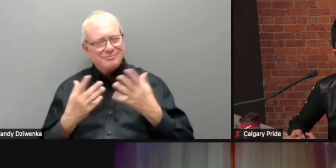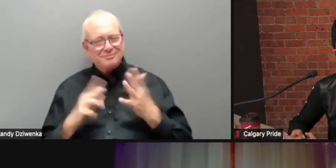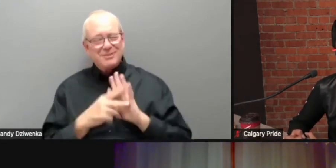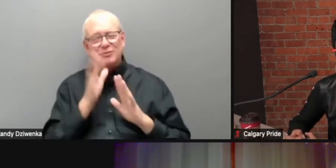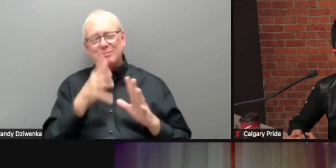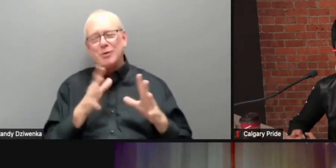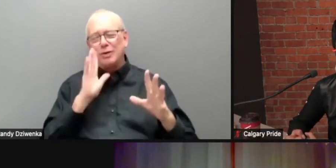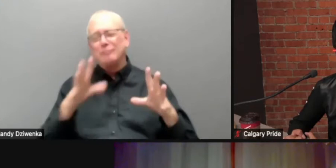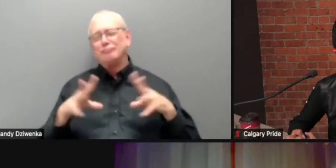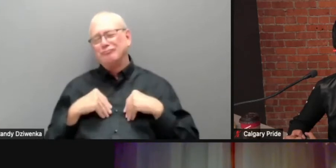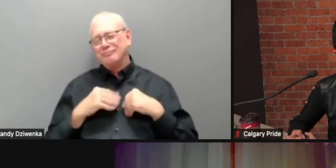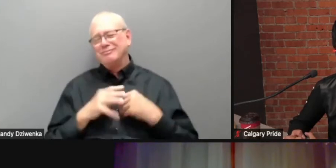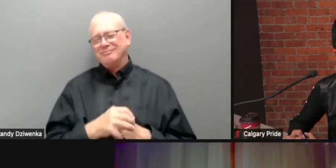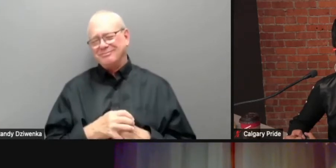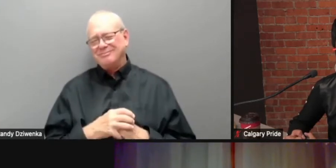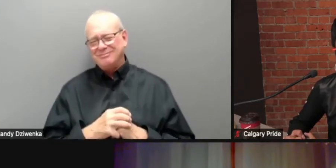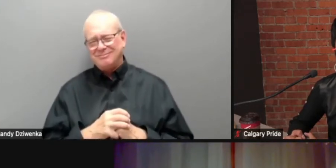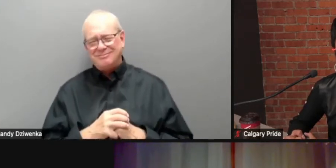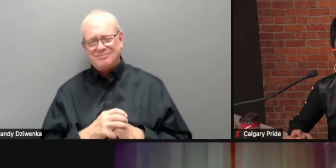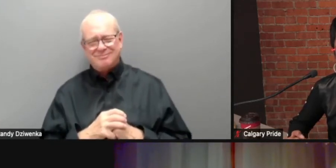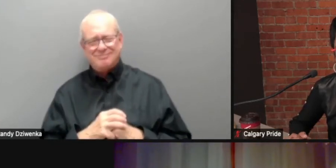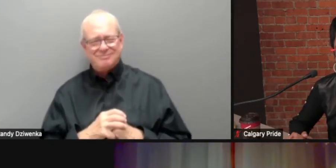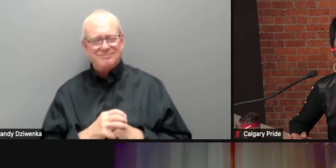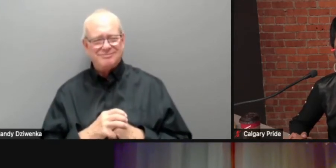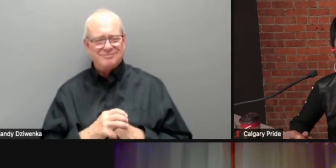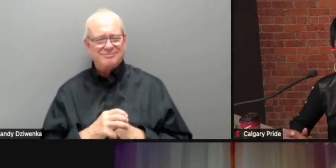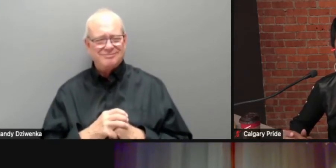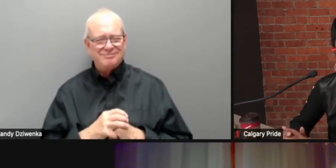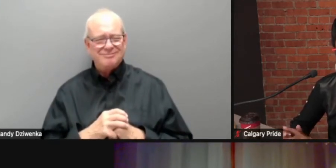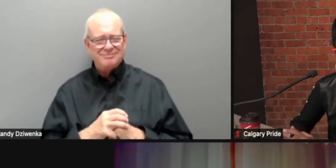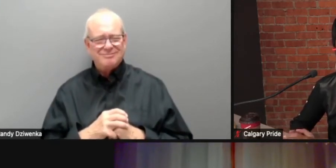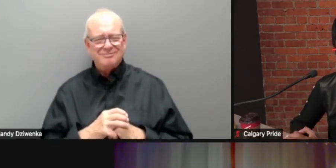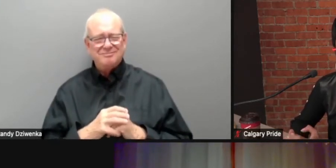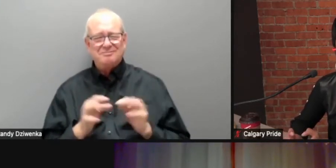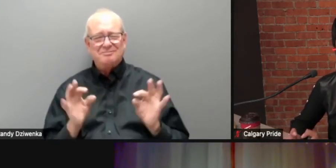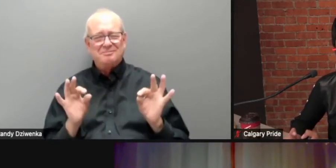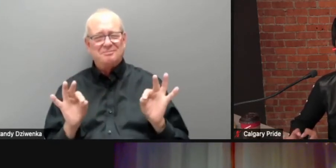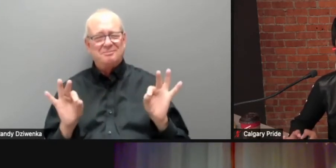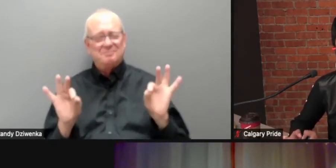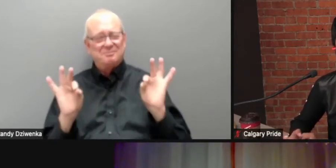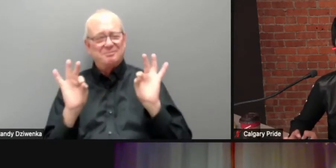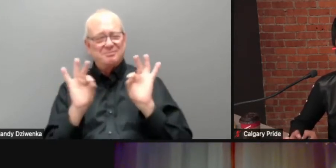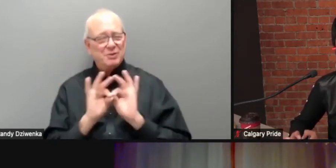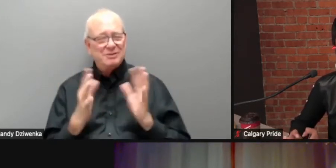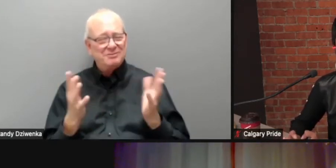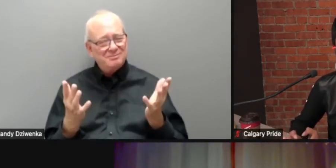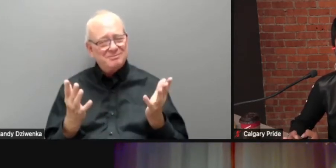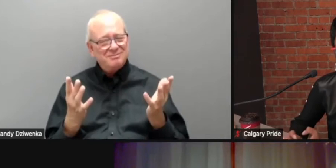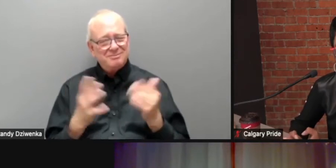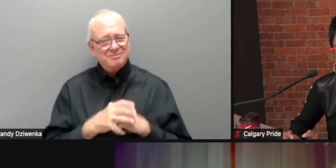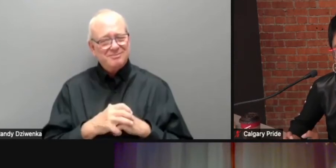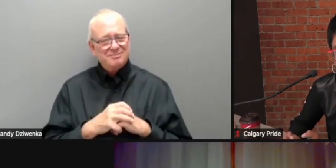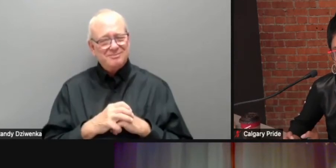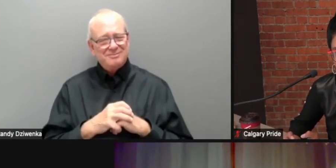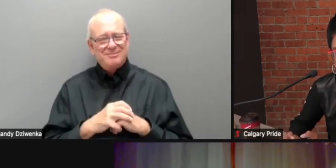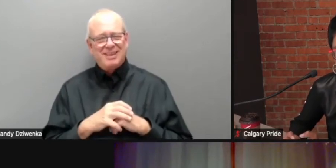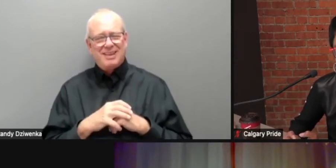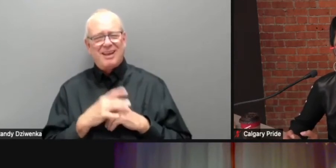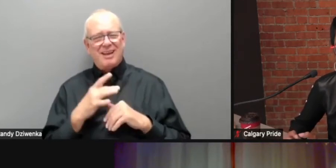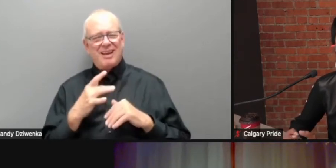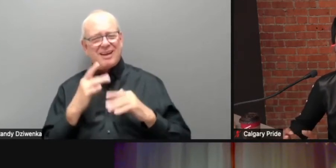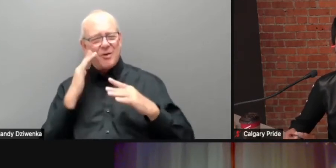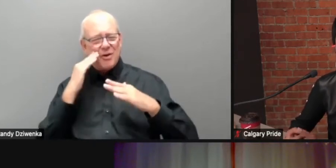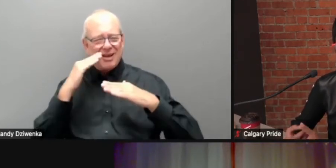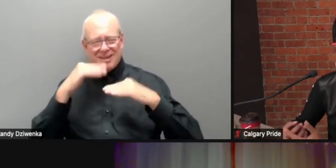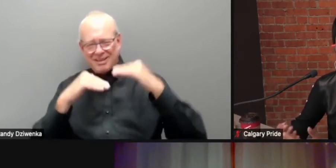It's almost like peeling back the layers of an onion, where it starts with coming out to yourself and